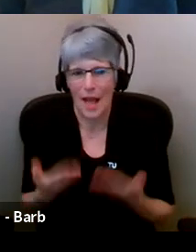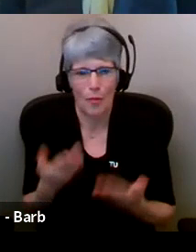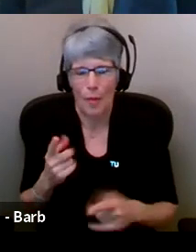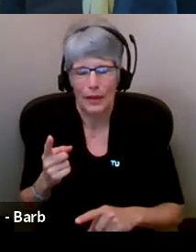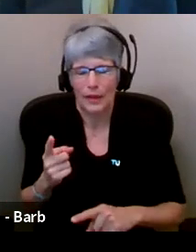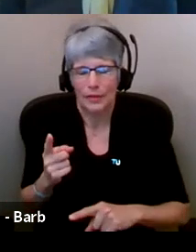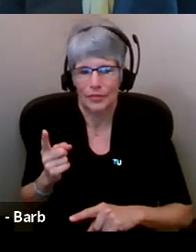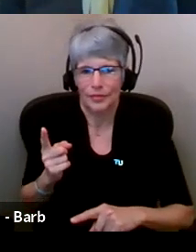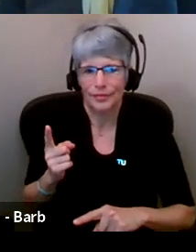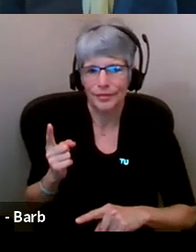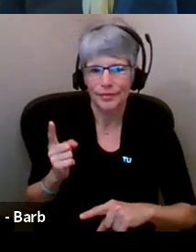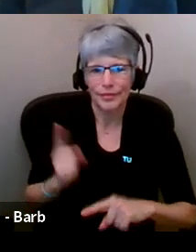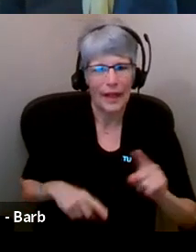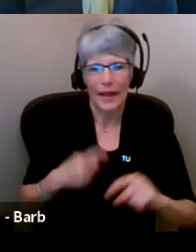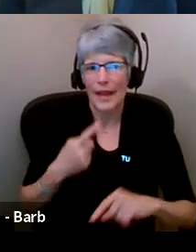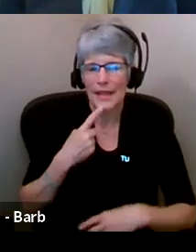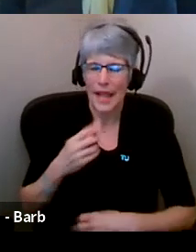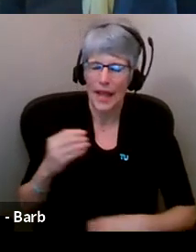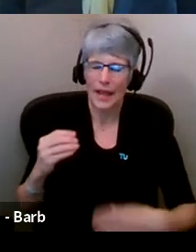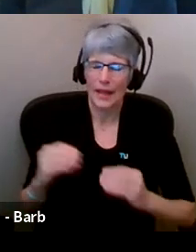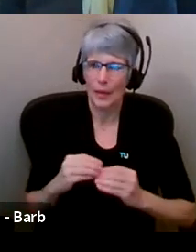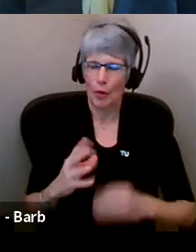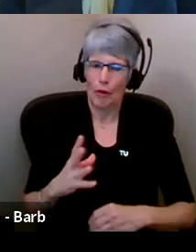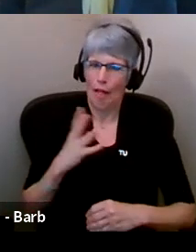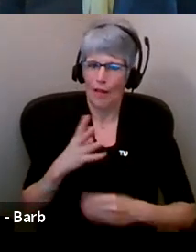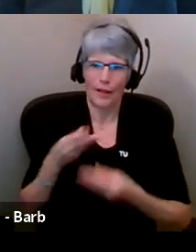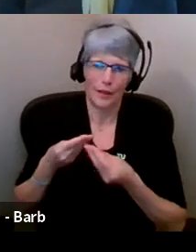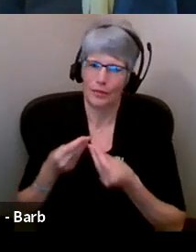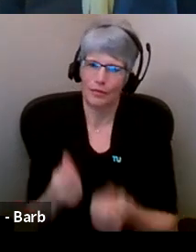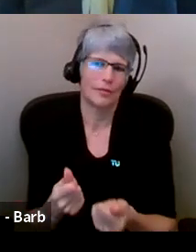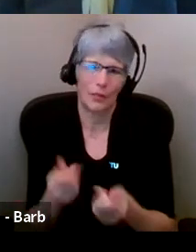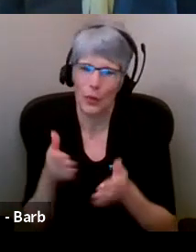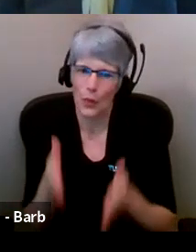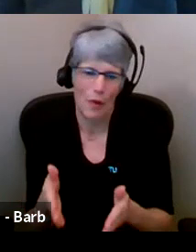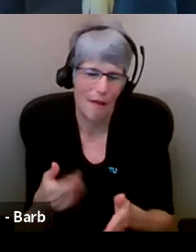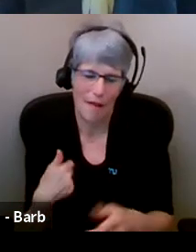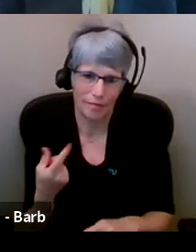in a more elegant or in a more eloquent way.